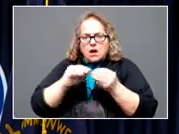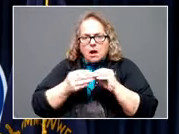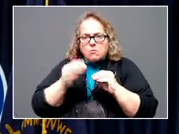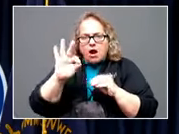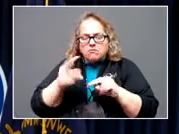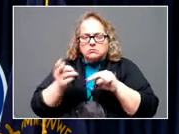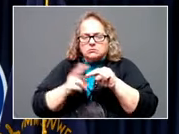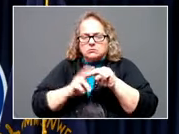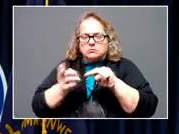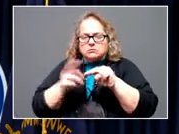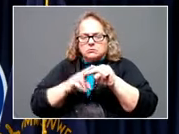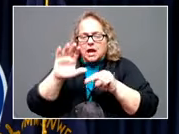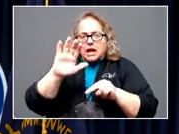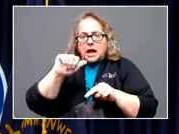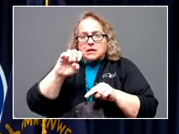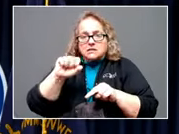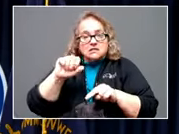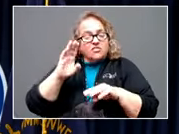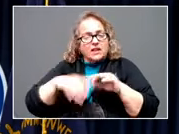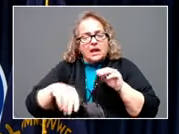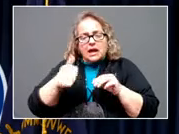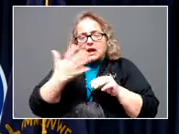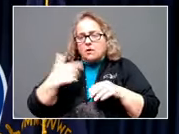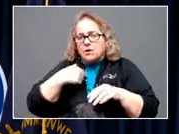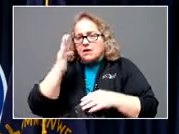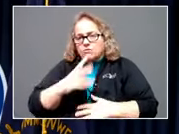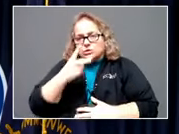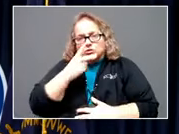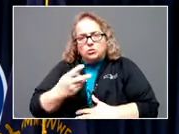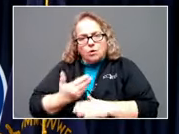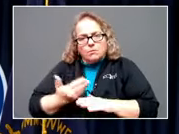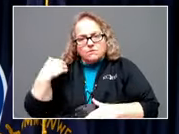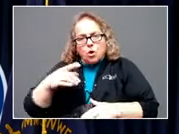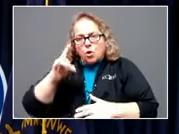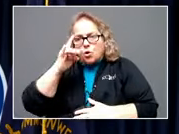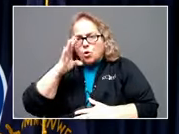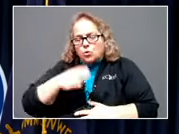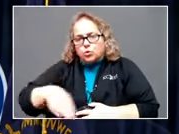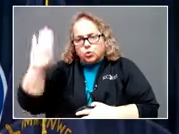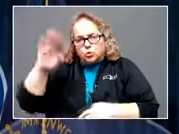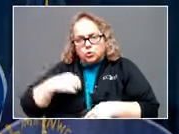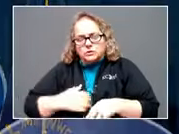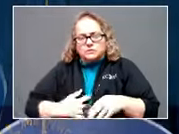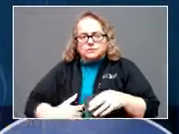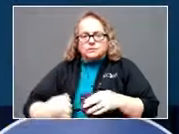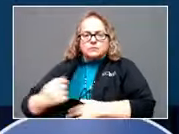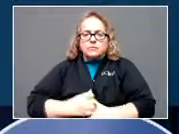seen to date. Let's put up the stair-stepper chart to begin. Last week,